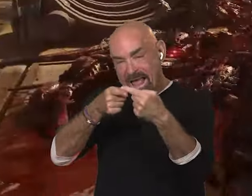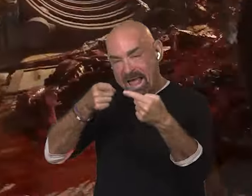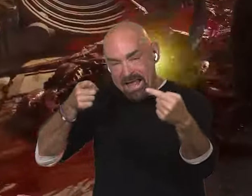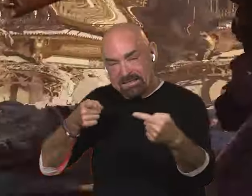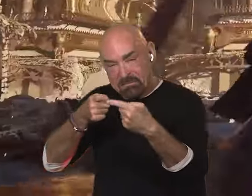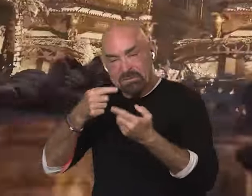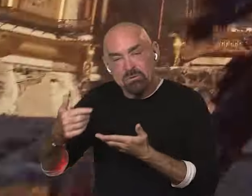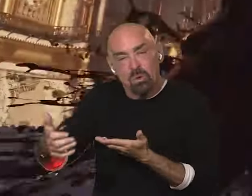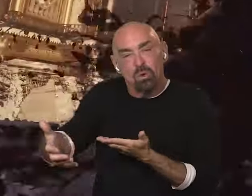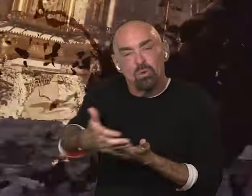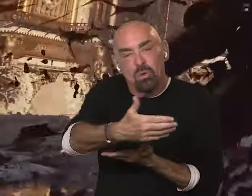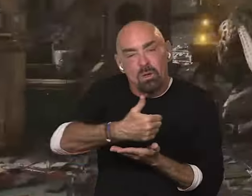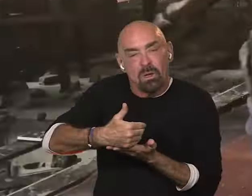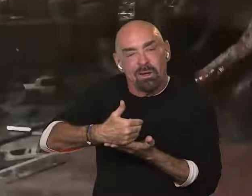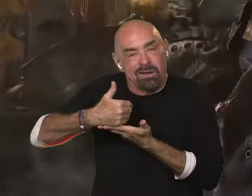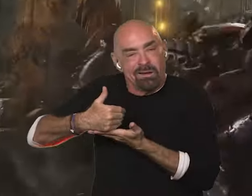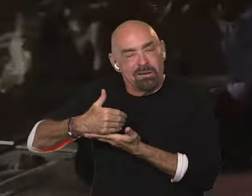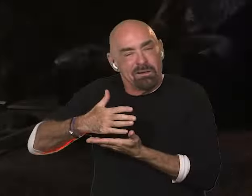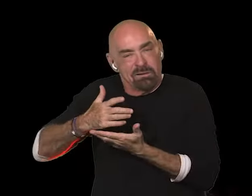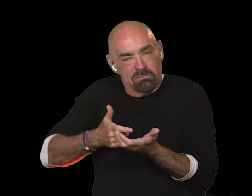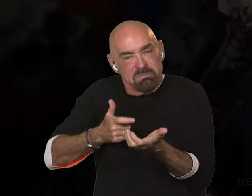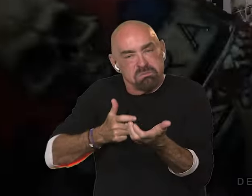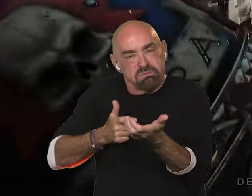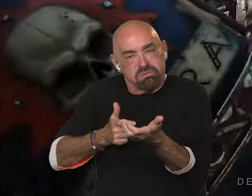execute your enemies to top up armor supplies.